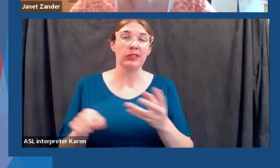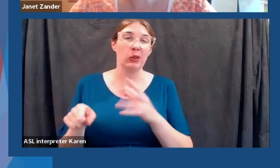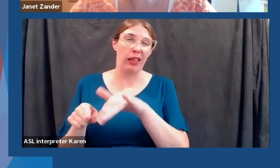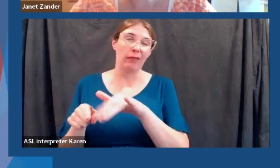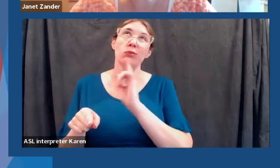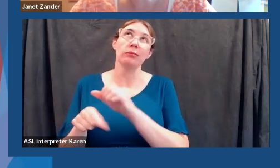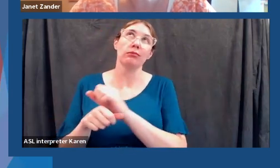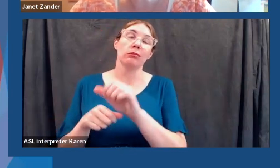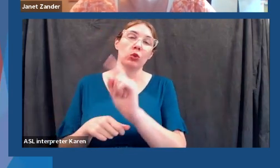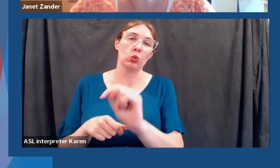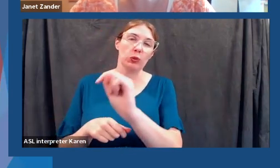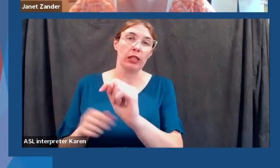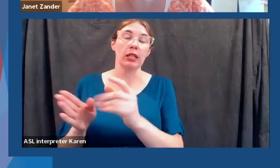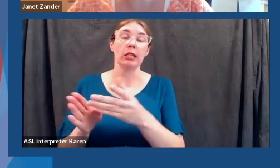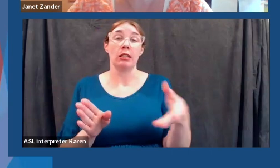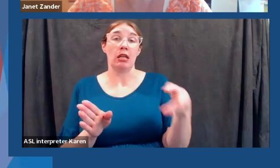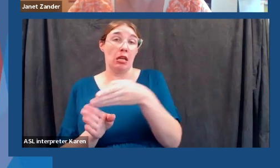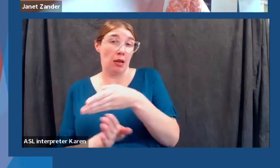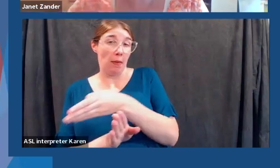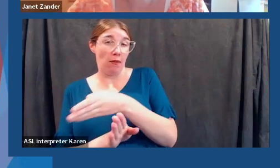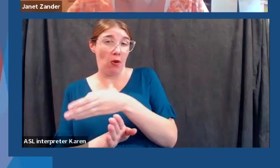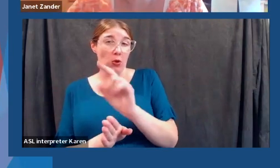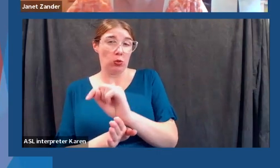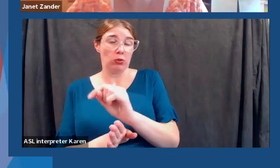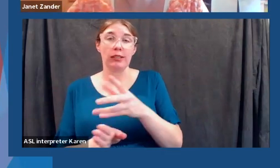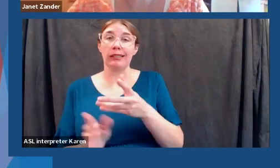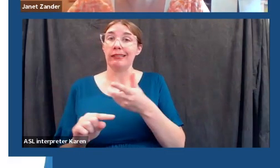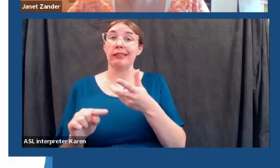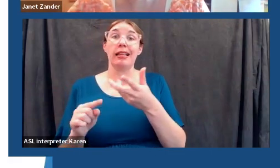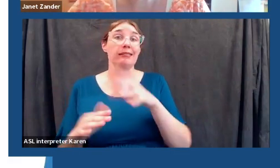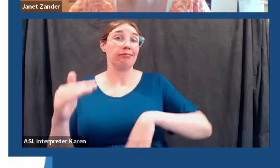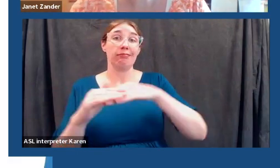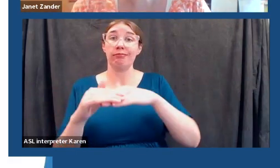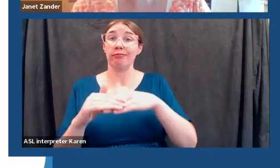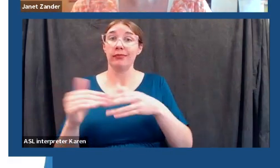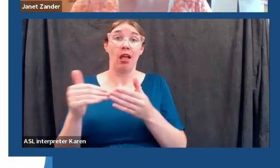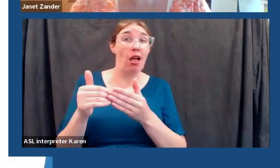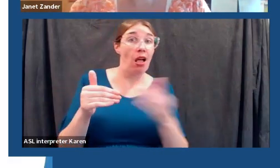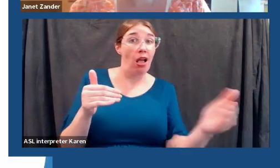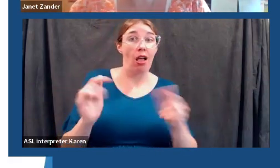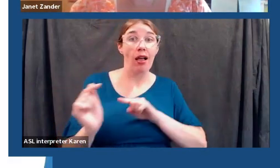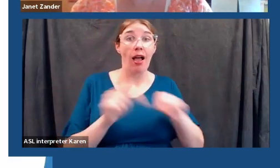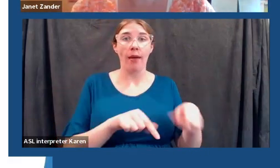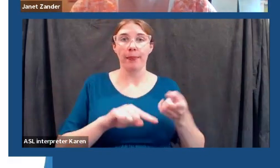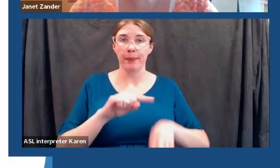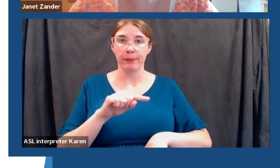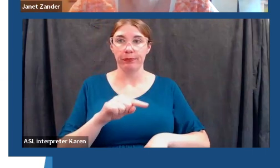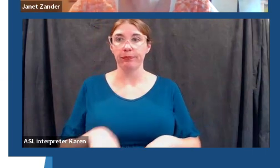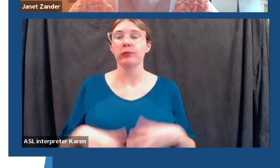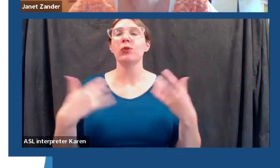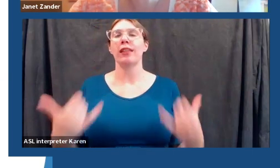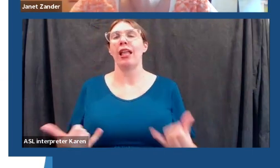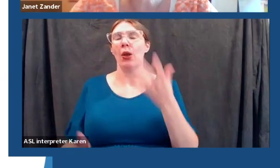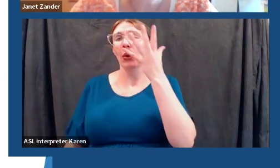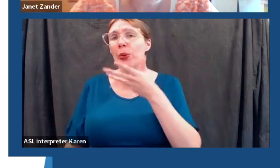be able to come out to the facility. Next slide, please. So what does that look like? How does